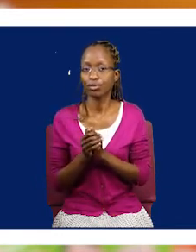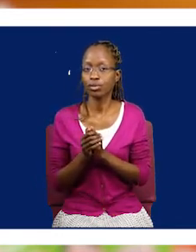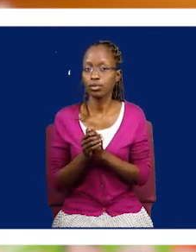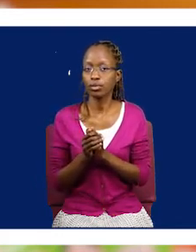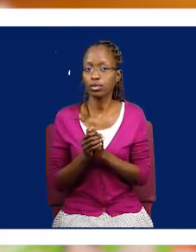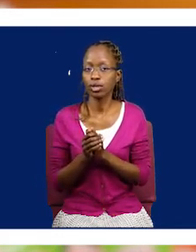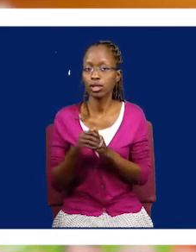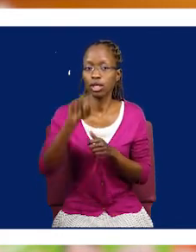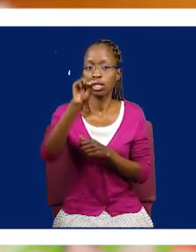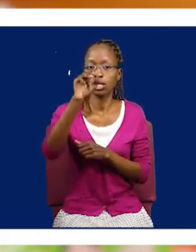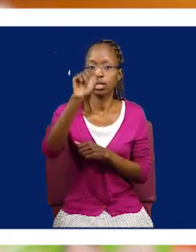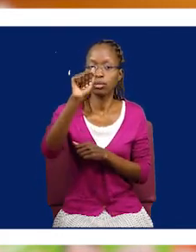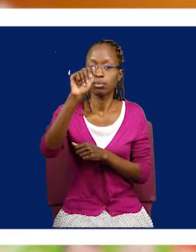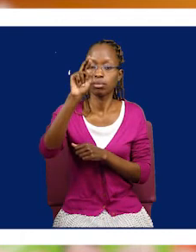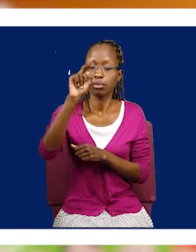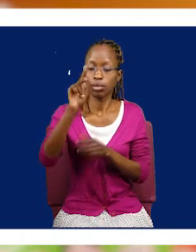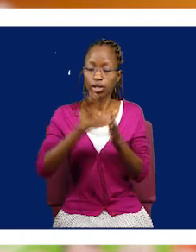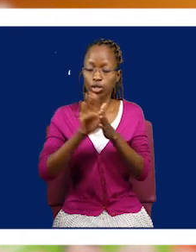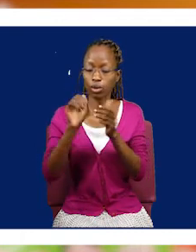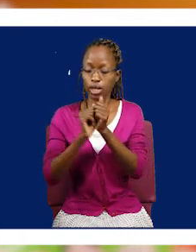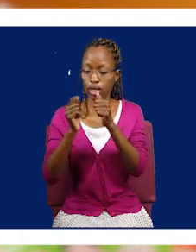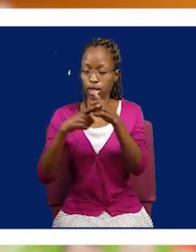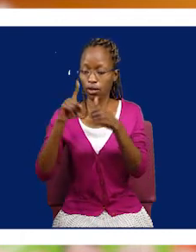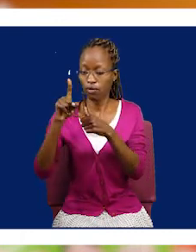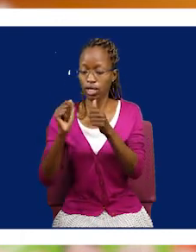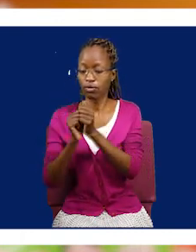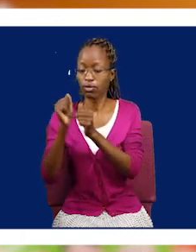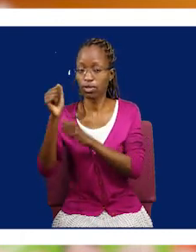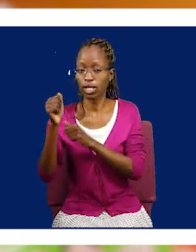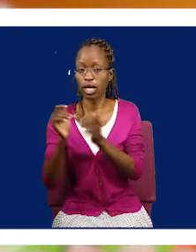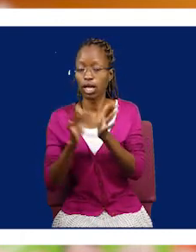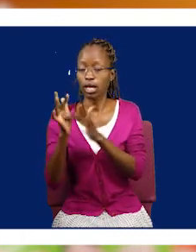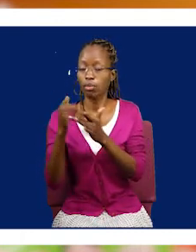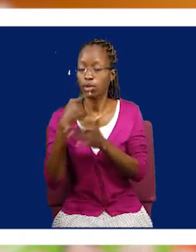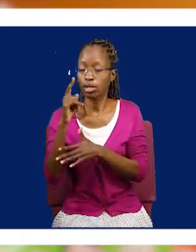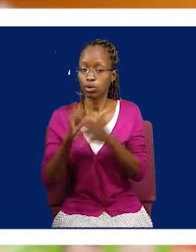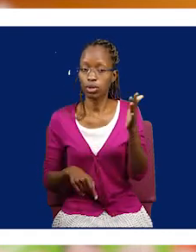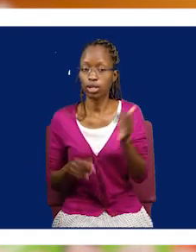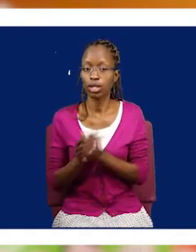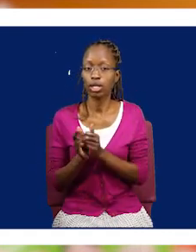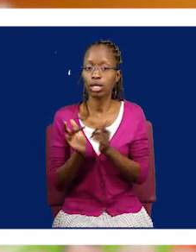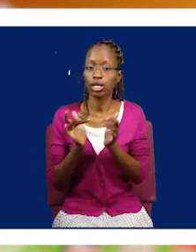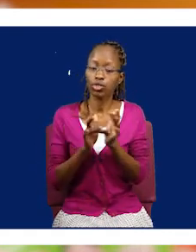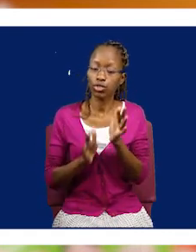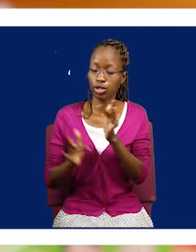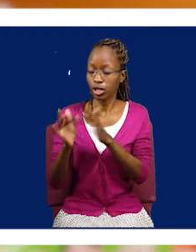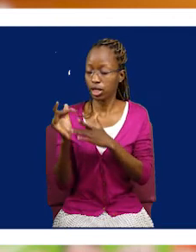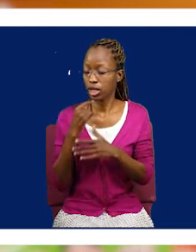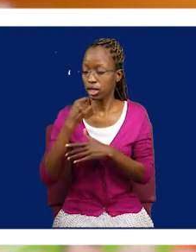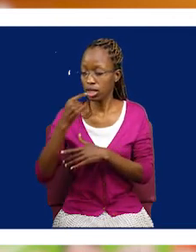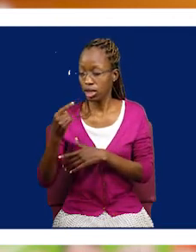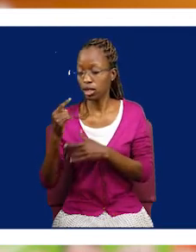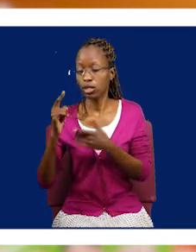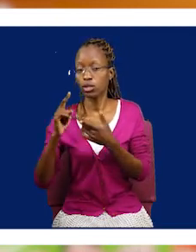right? So Mark chapter 16, verse 15. And the Bible says, Jesus said to